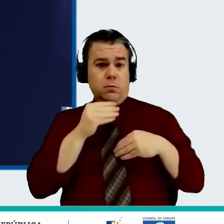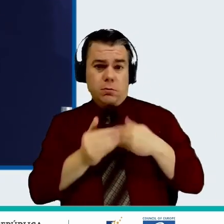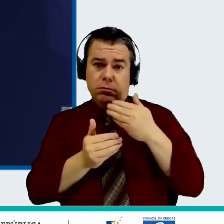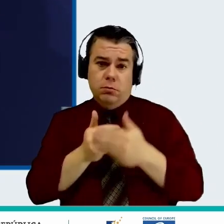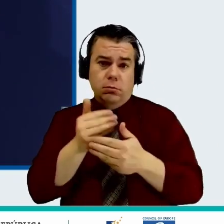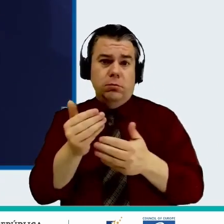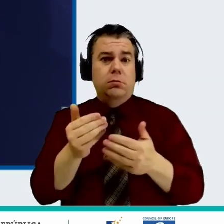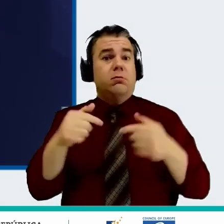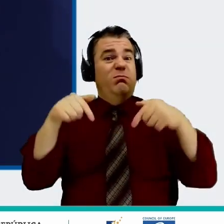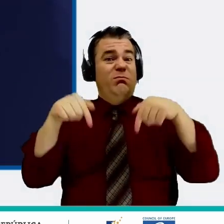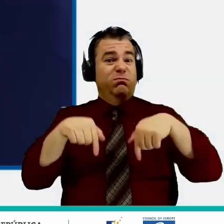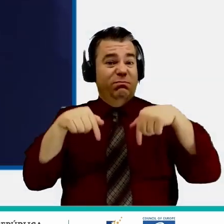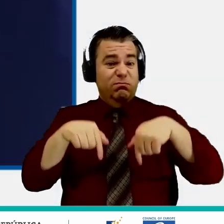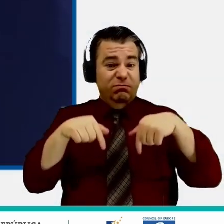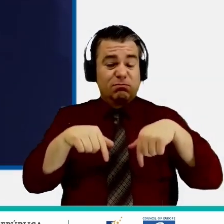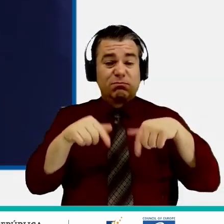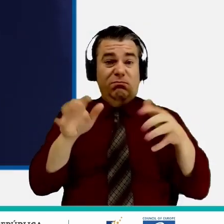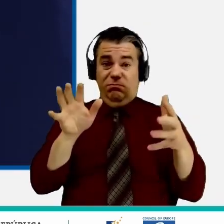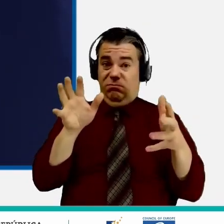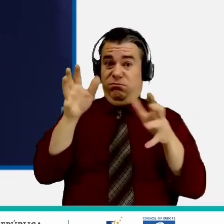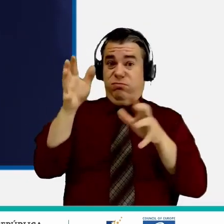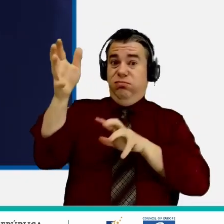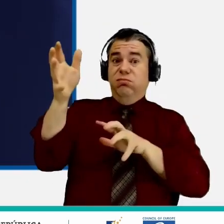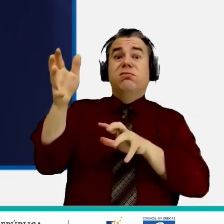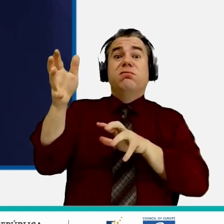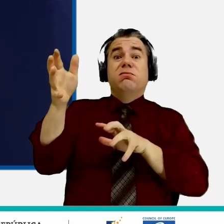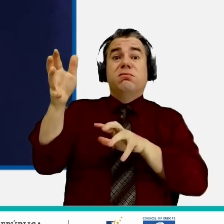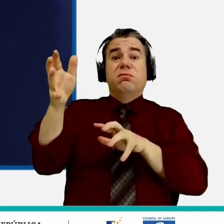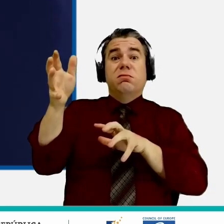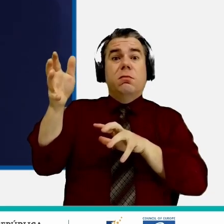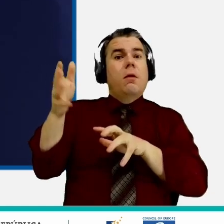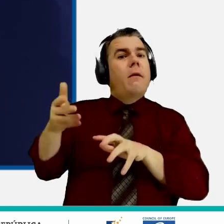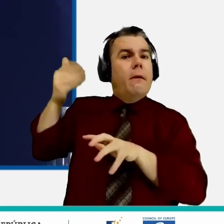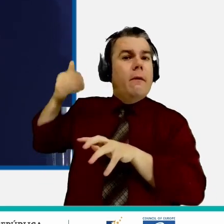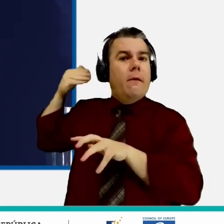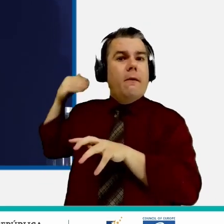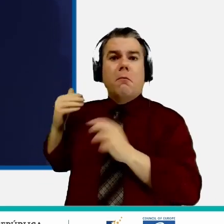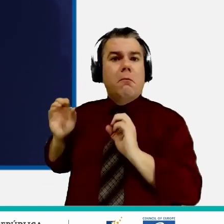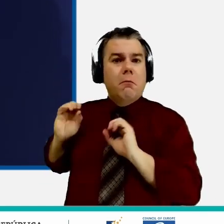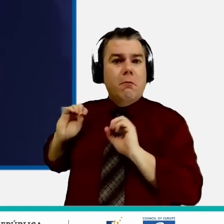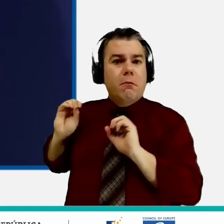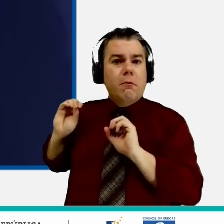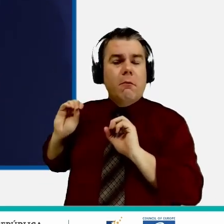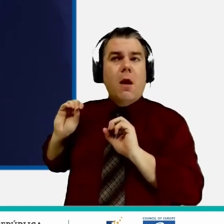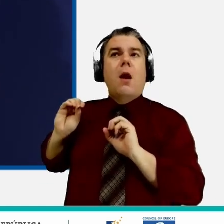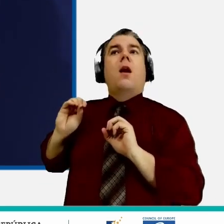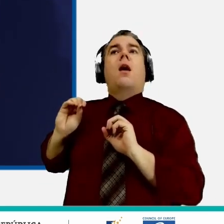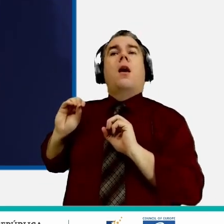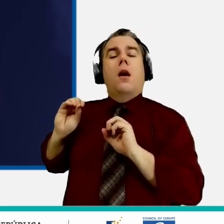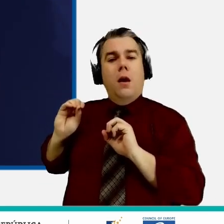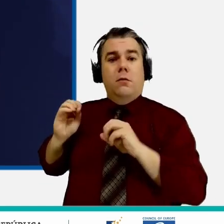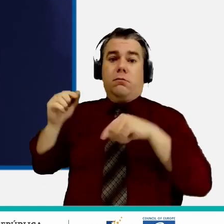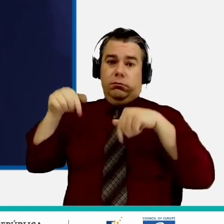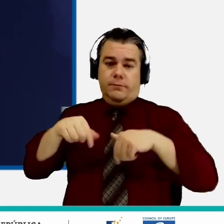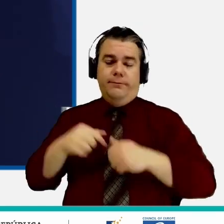now have as a disaster are consequences of not having implemented the SDGs. And so my second point